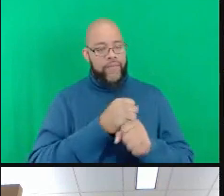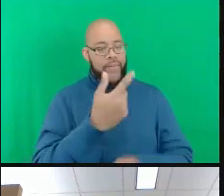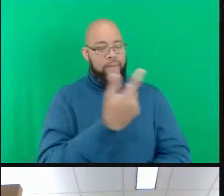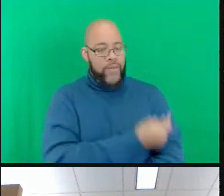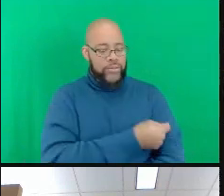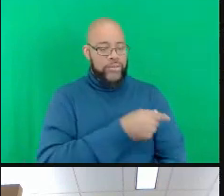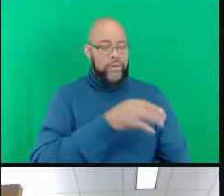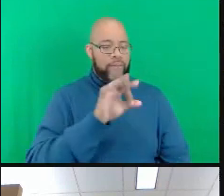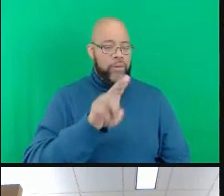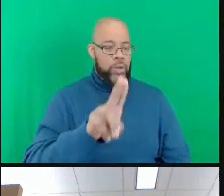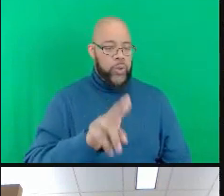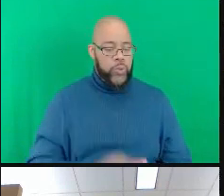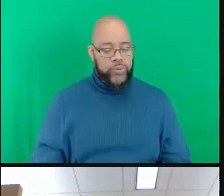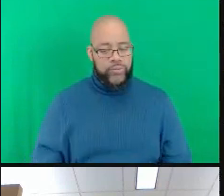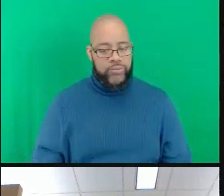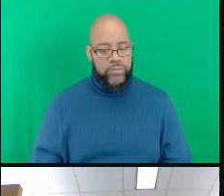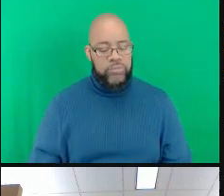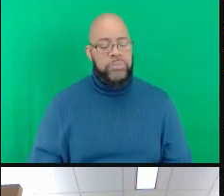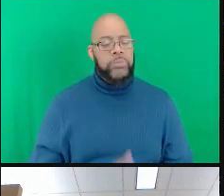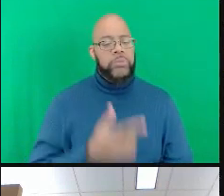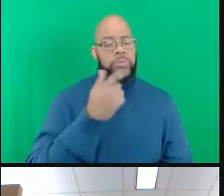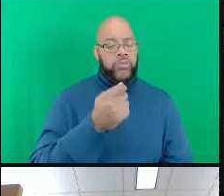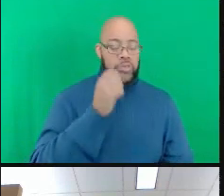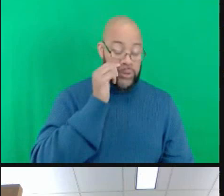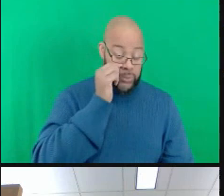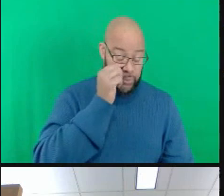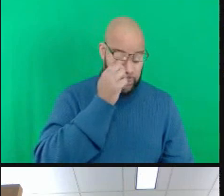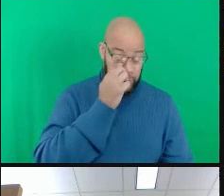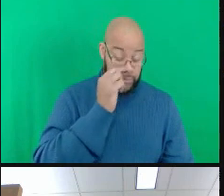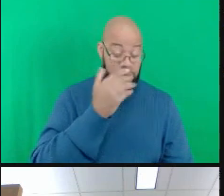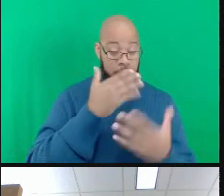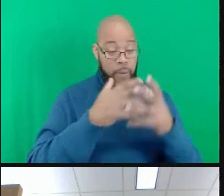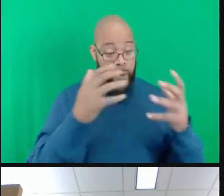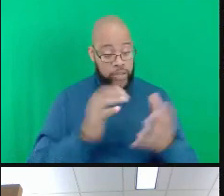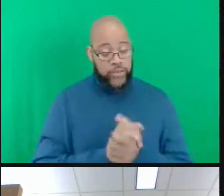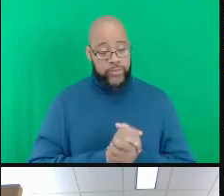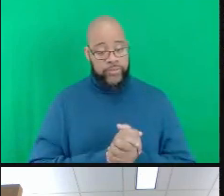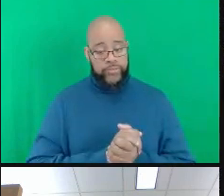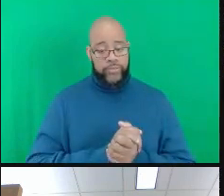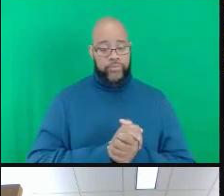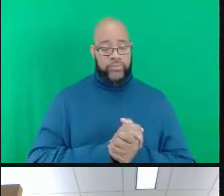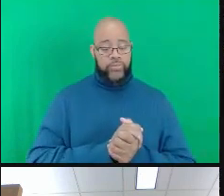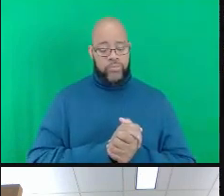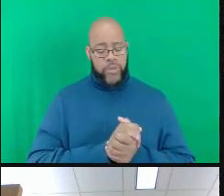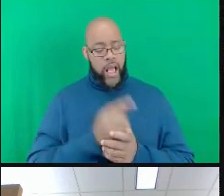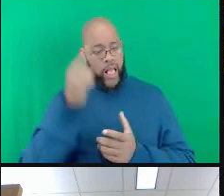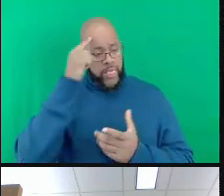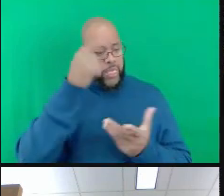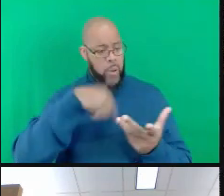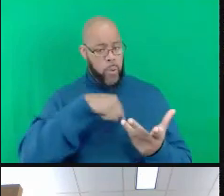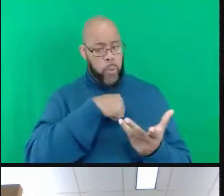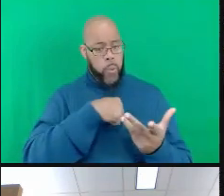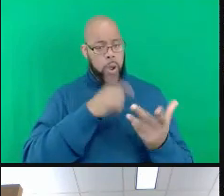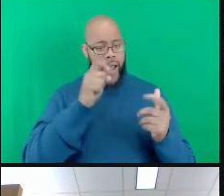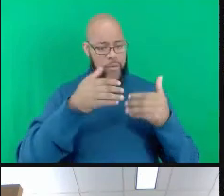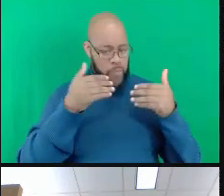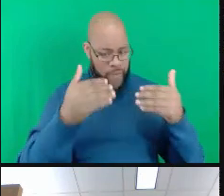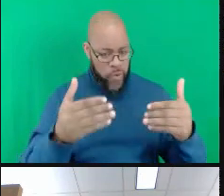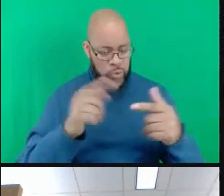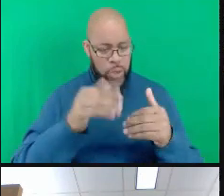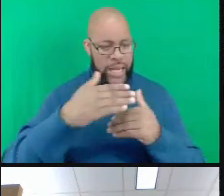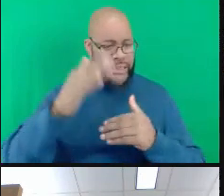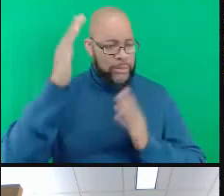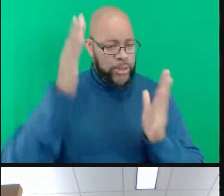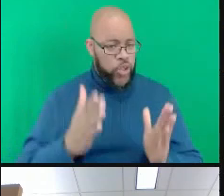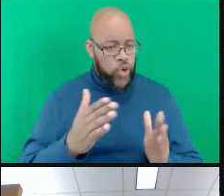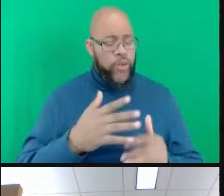Okay, interesting. Okay, thank you very much. I think we've got to move on to our next speaker.